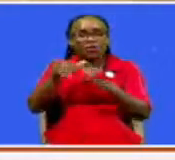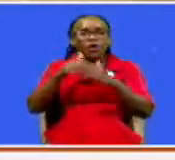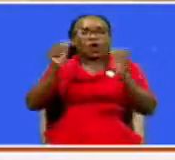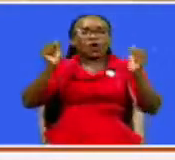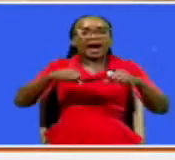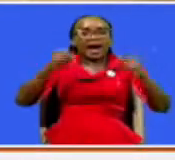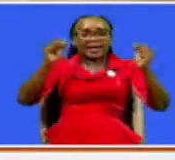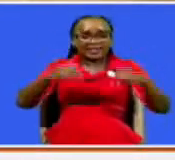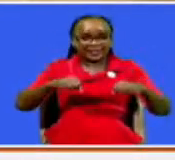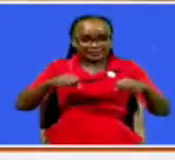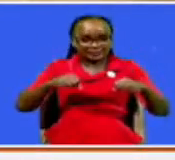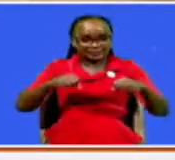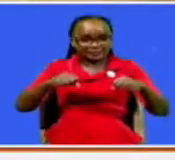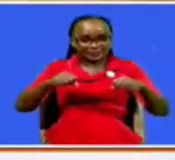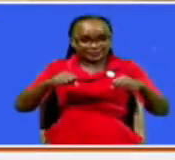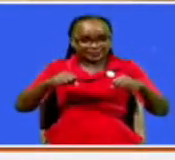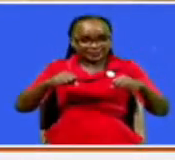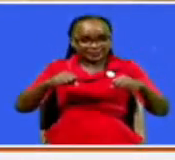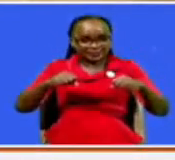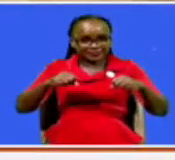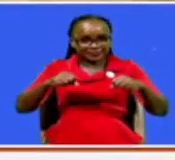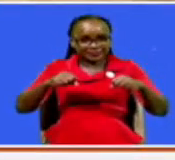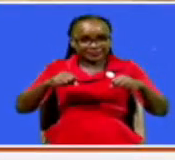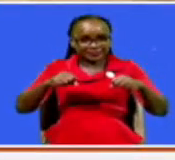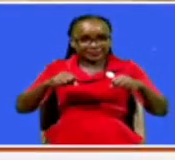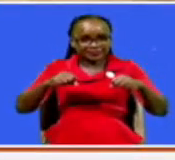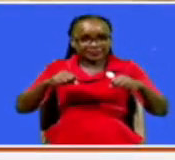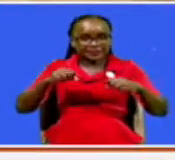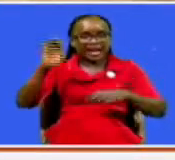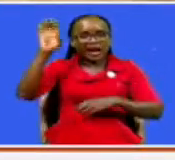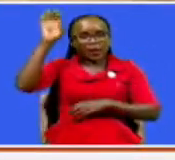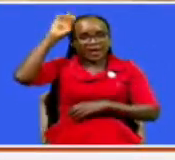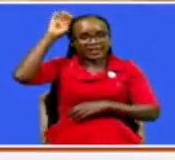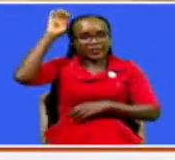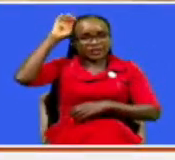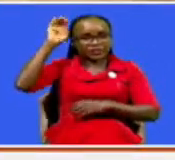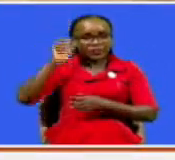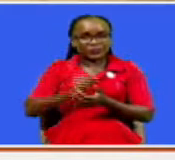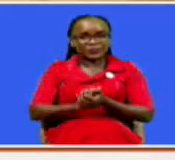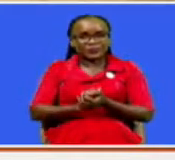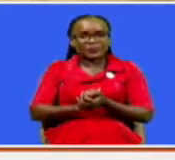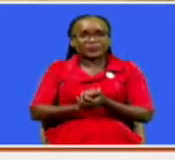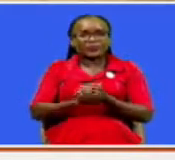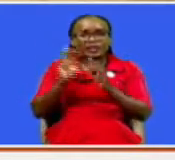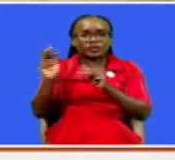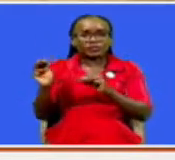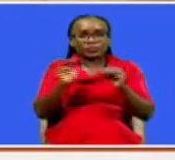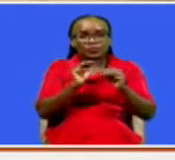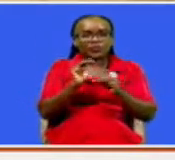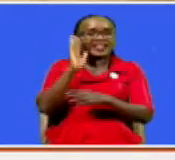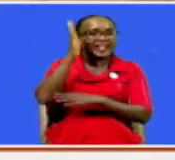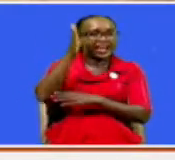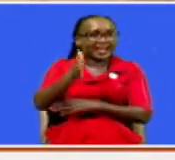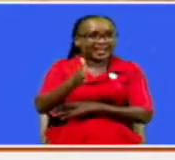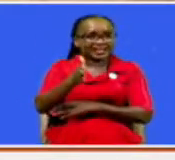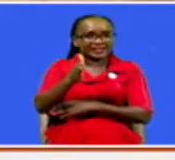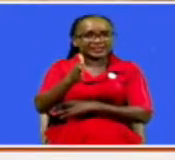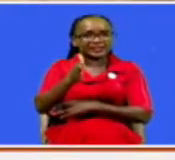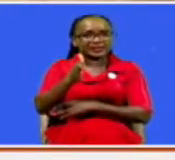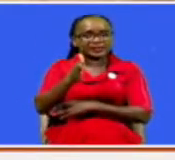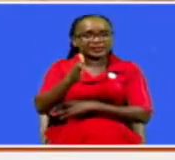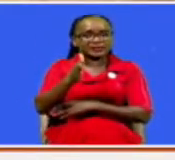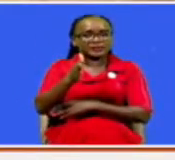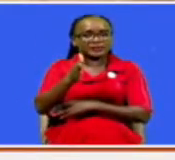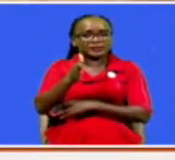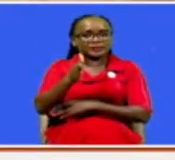agree that our education should move in the direction of not